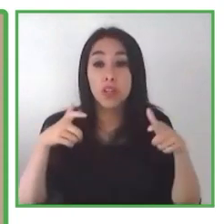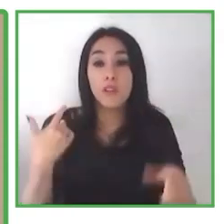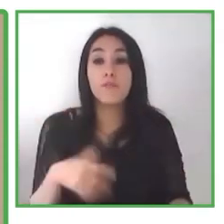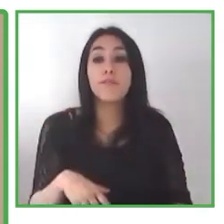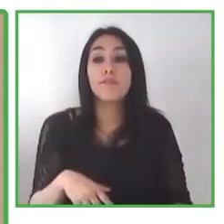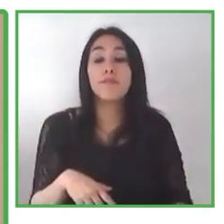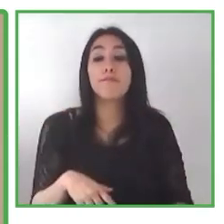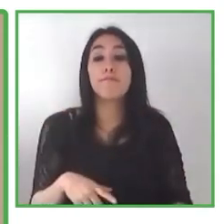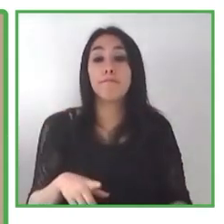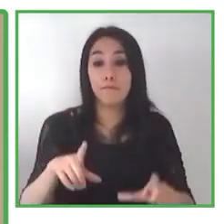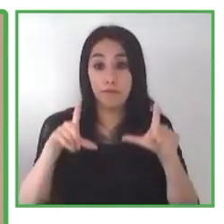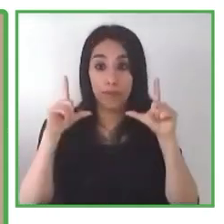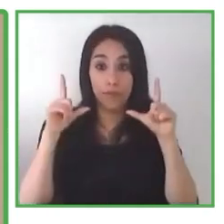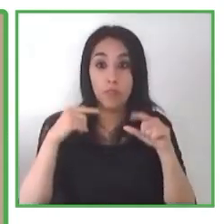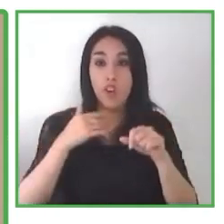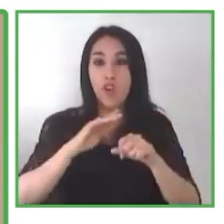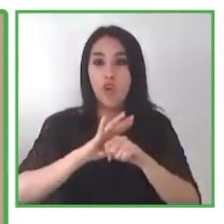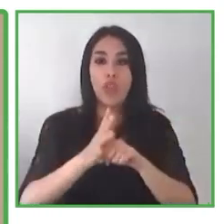progress that has been made,